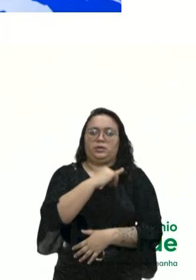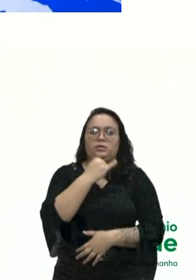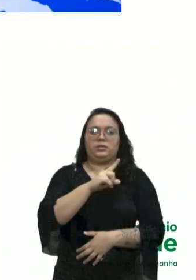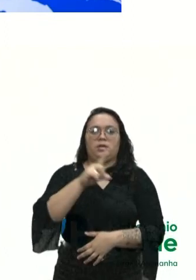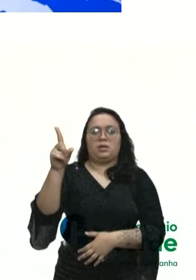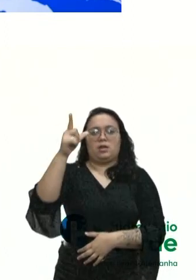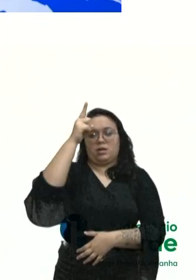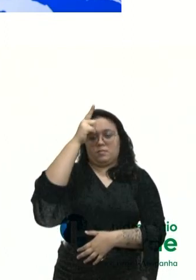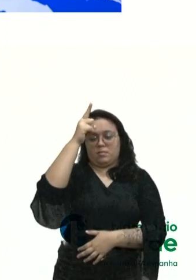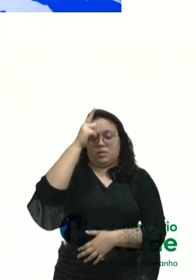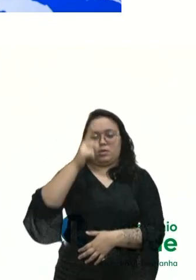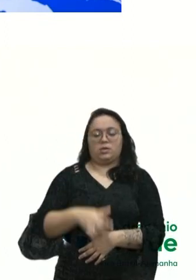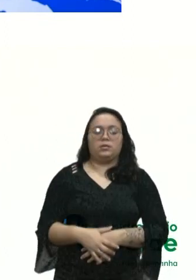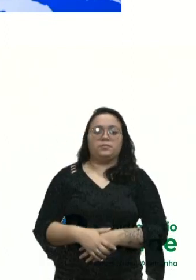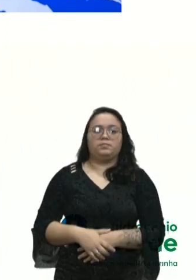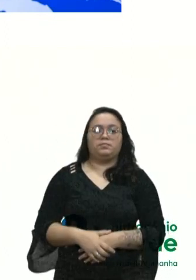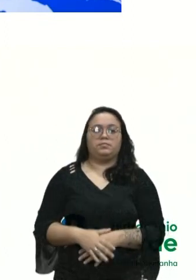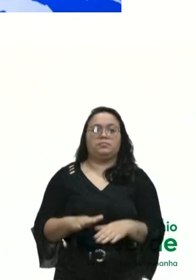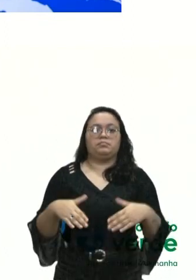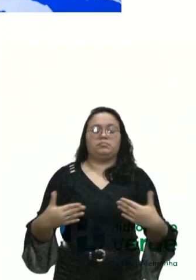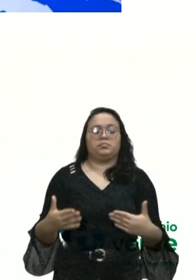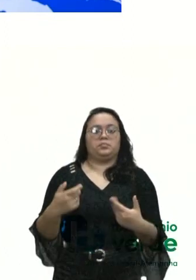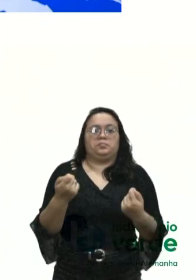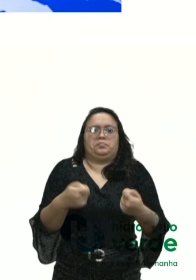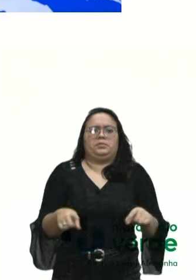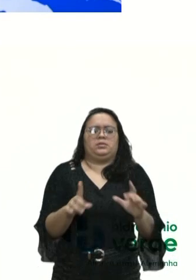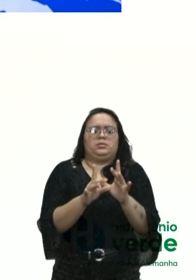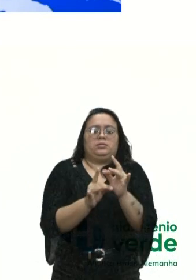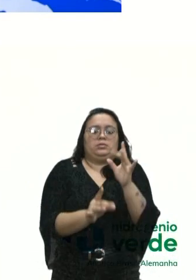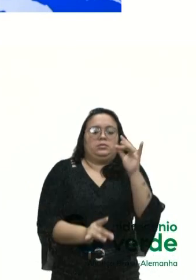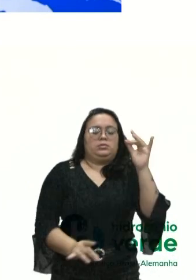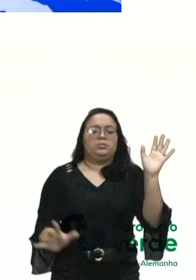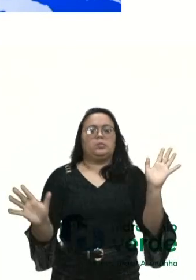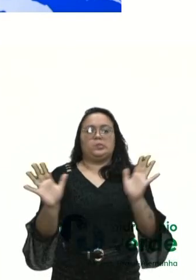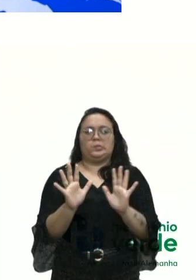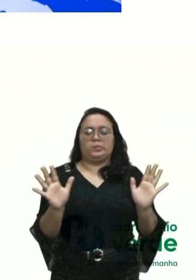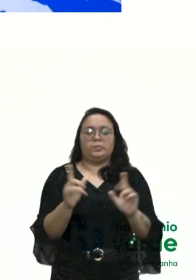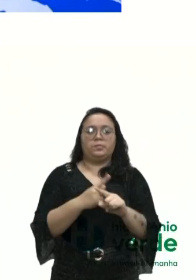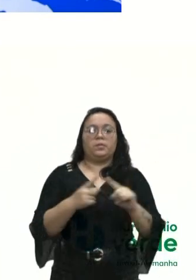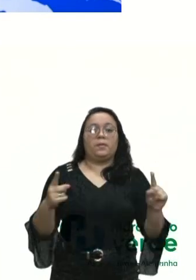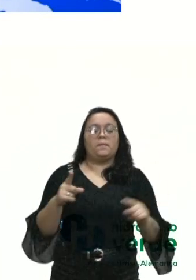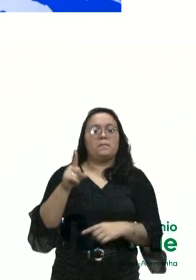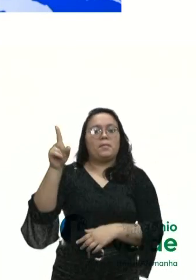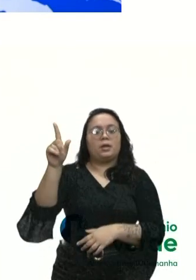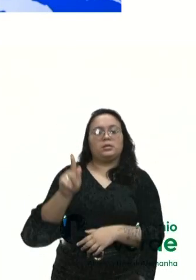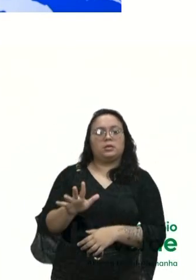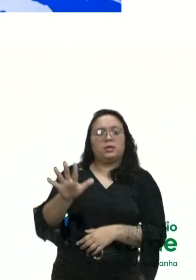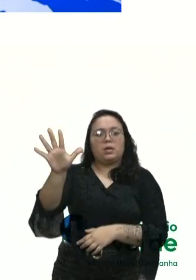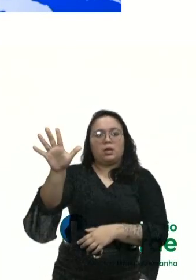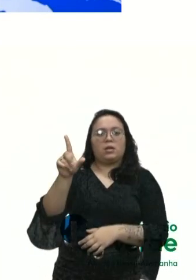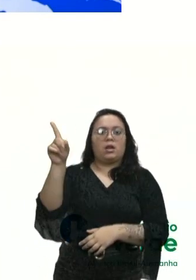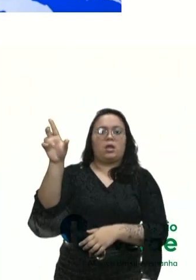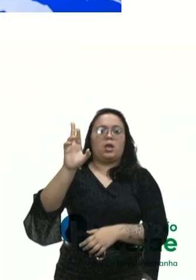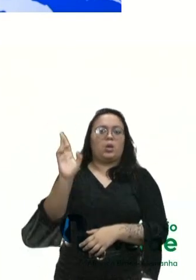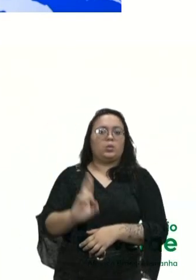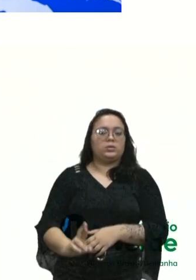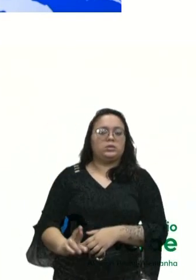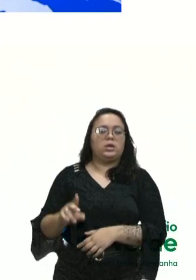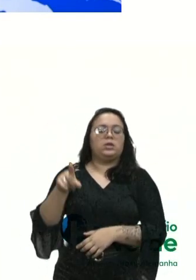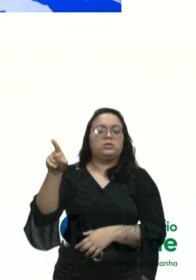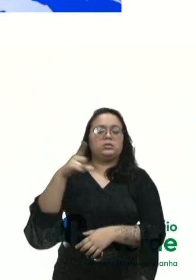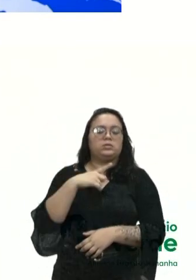Então, and energy security. Não precisa muito entrar nesses detalhes, mas aquele gás da Rússia está So the Russian